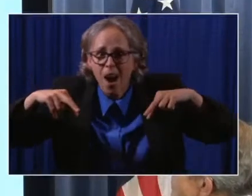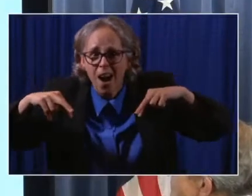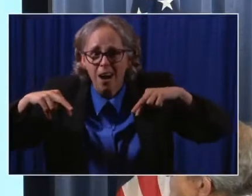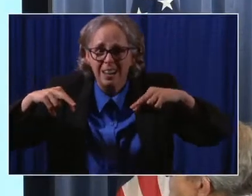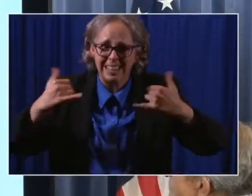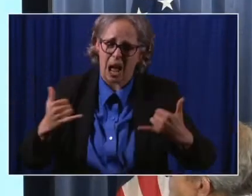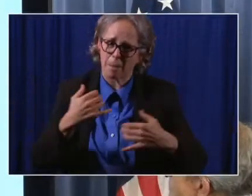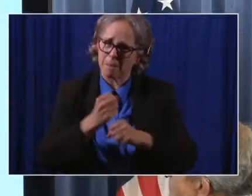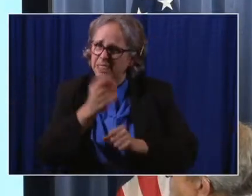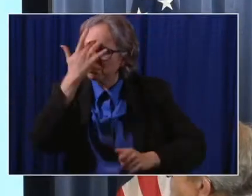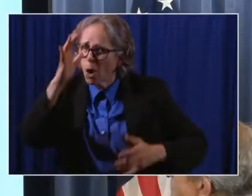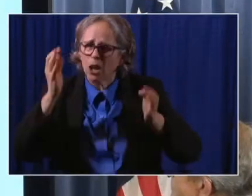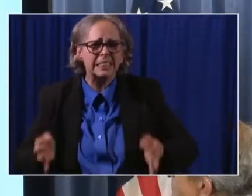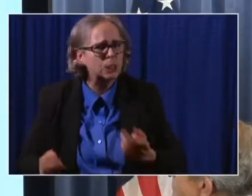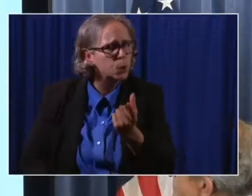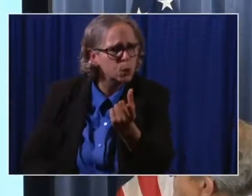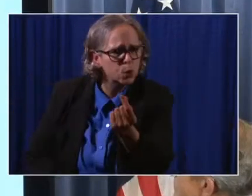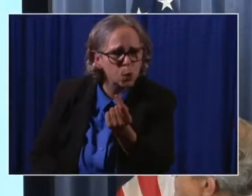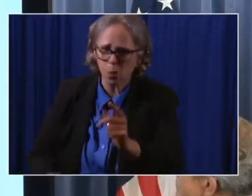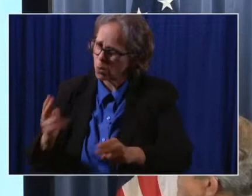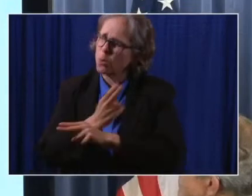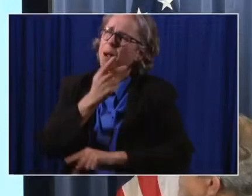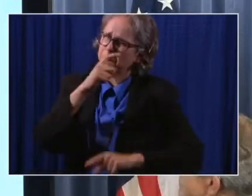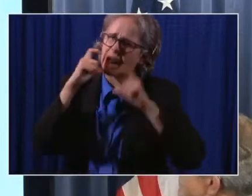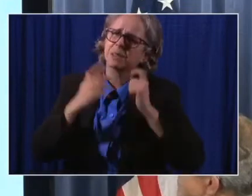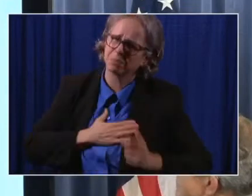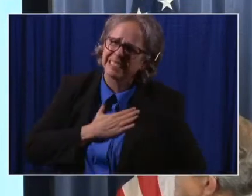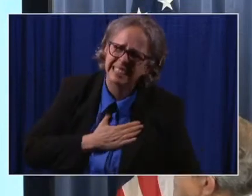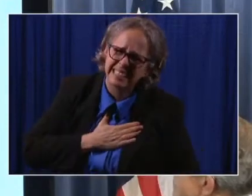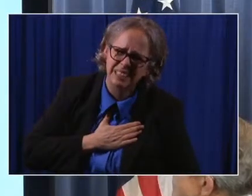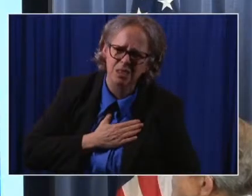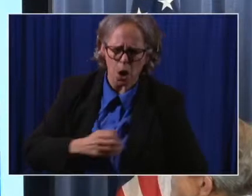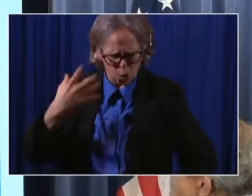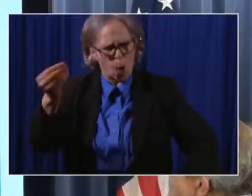stay safe, and please wear your mask. Go Browns.